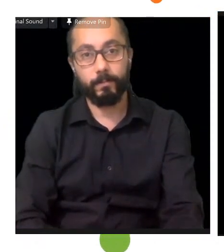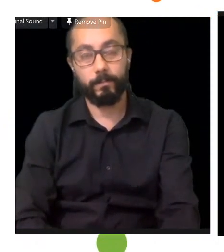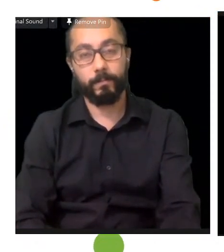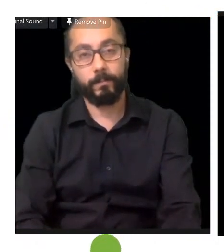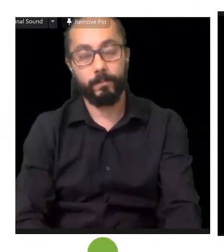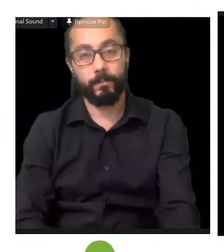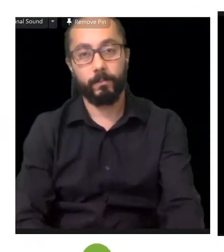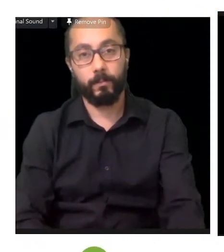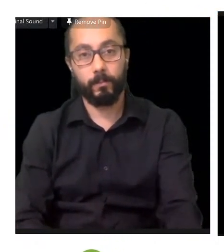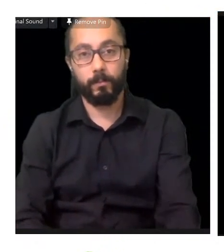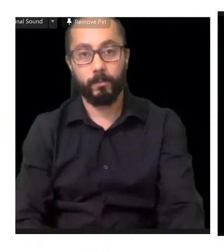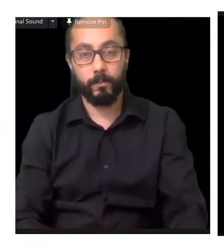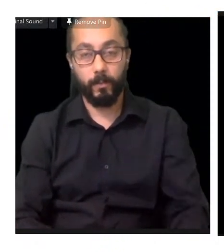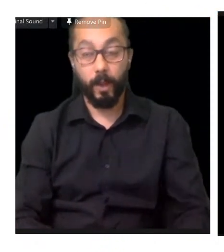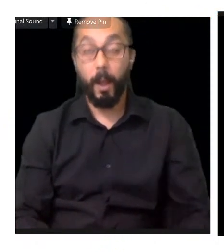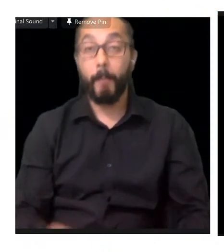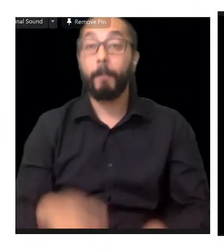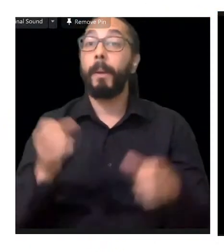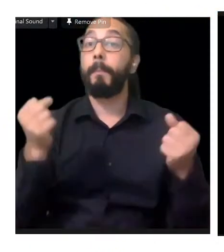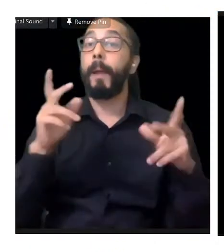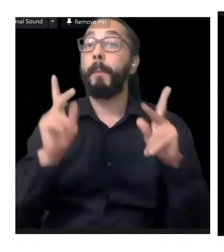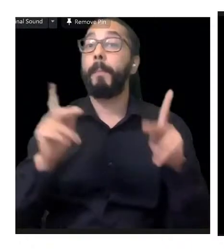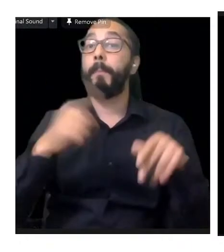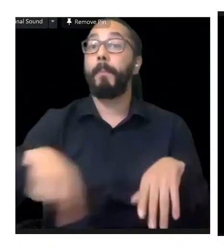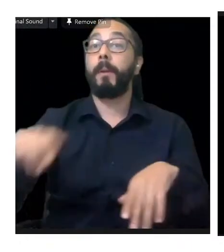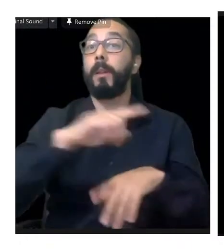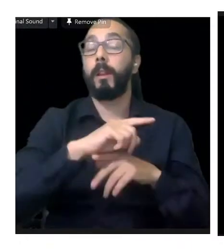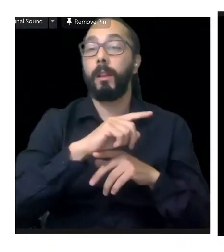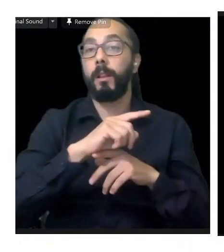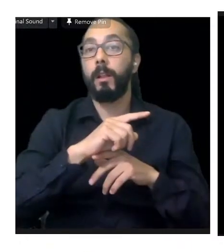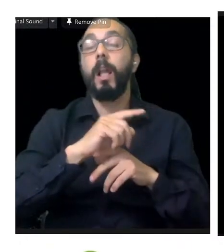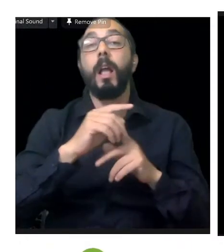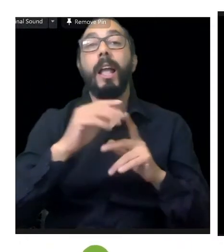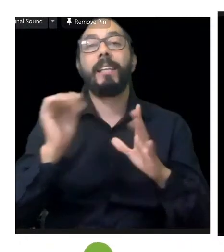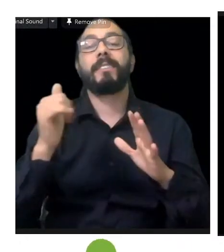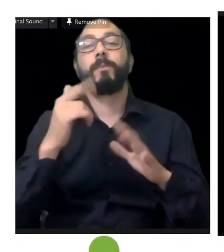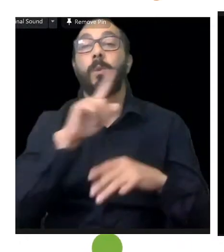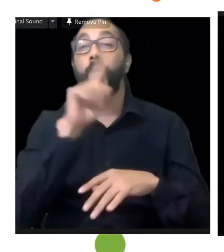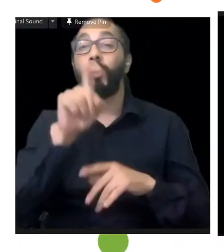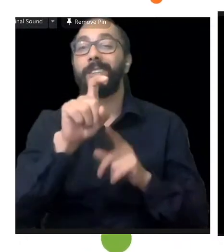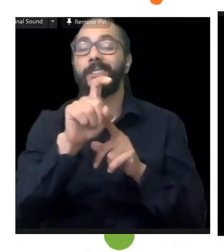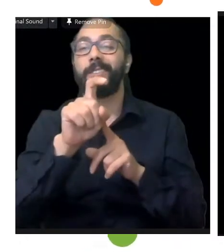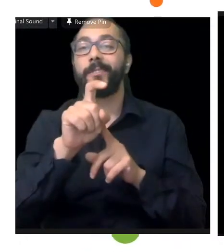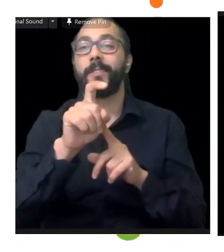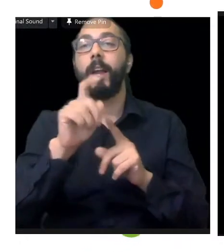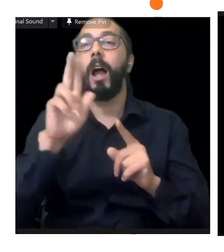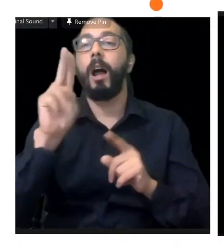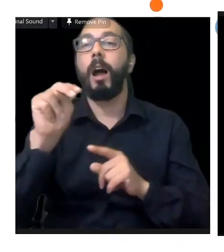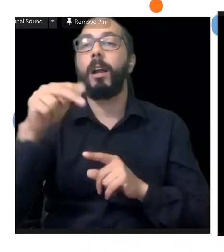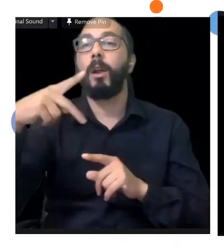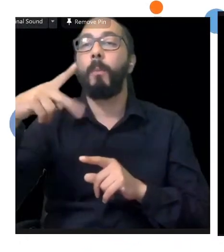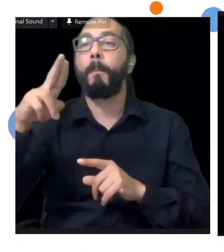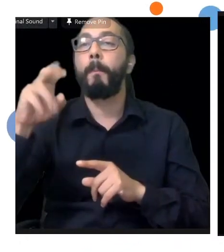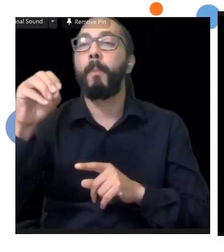many of the precautions that people in the unprompted question, which means they could say whatever they wanted, were reasonably similar. But